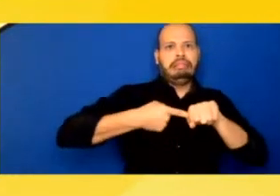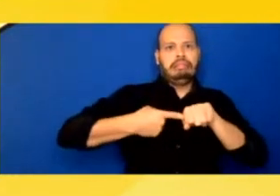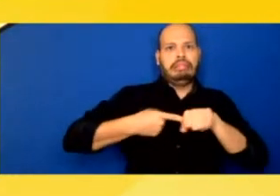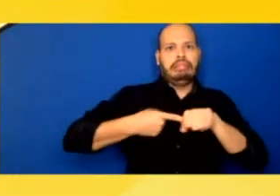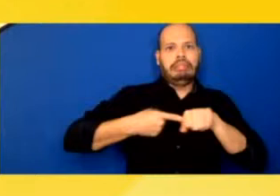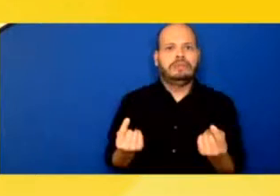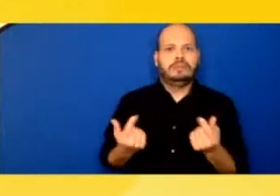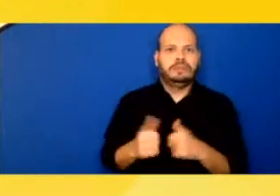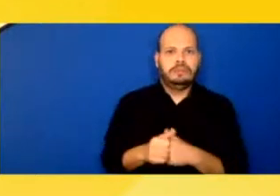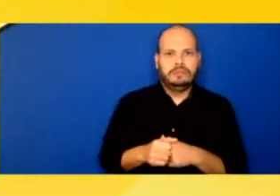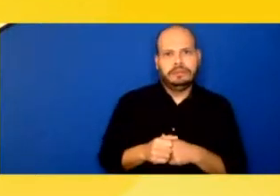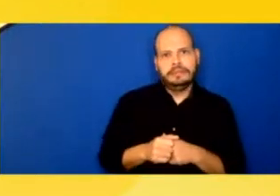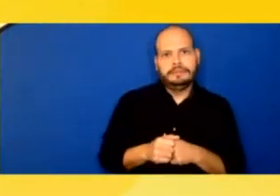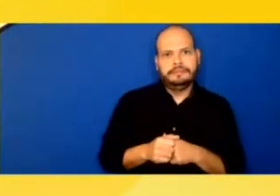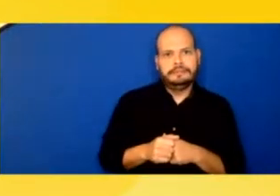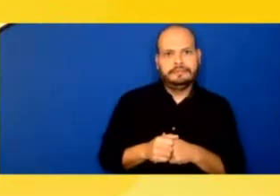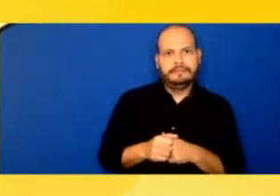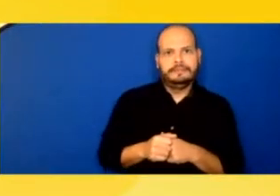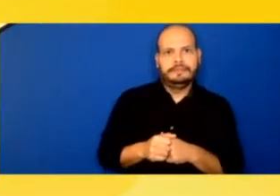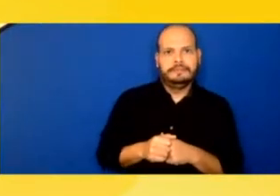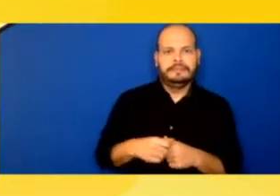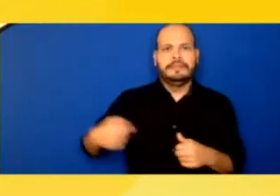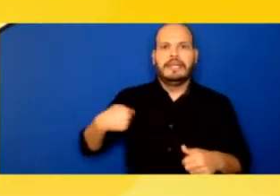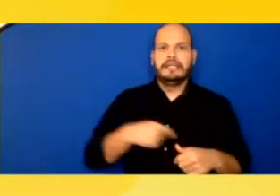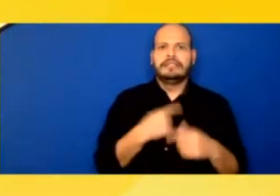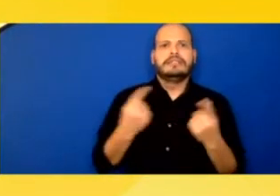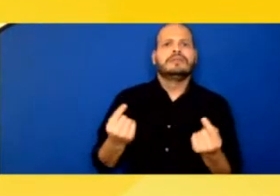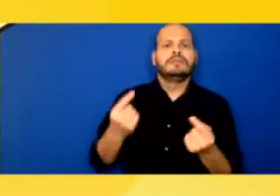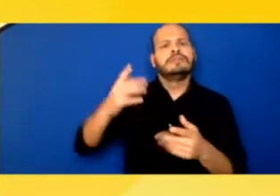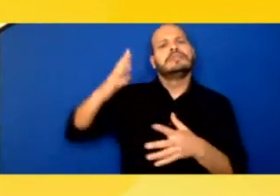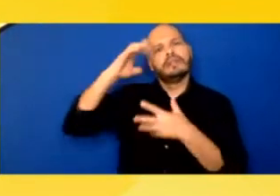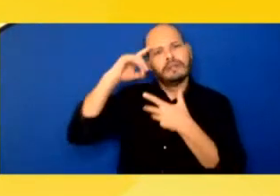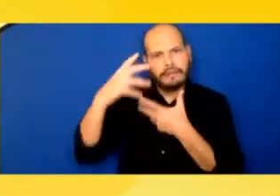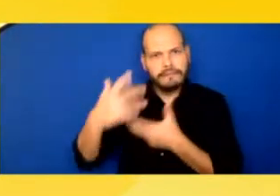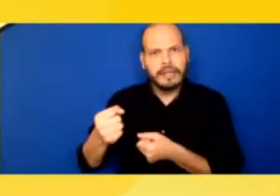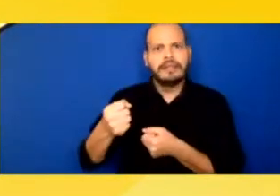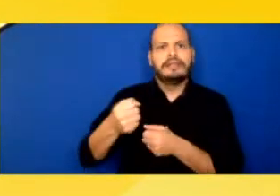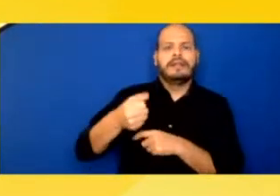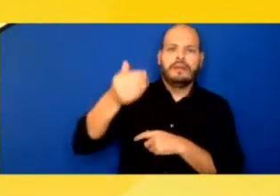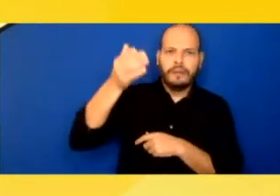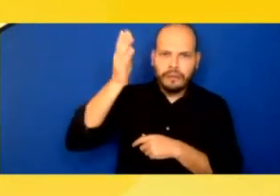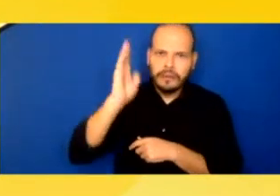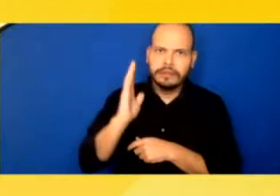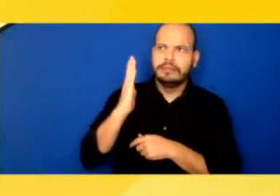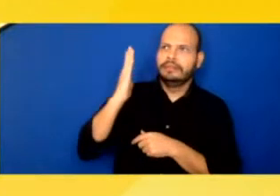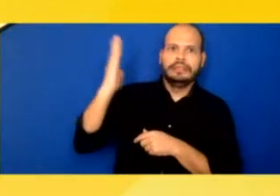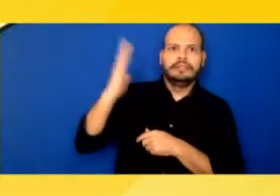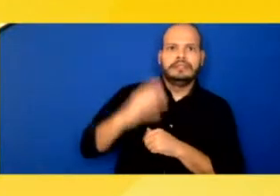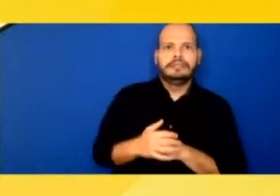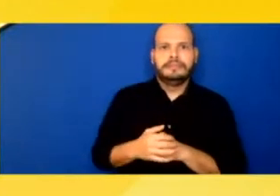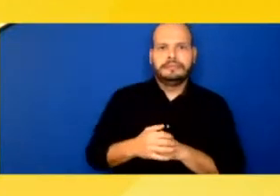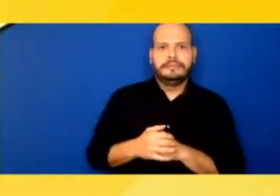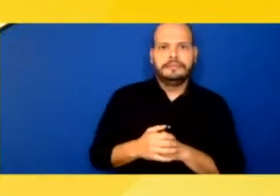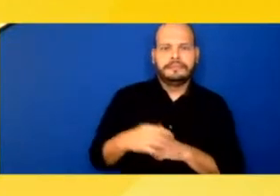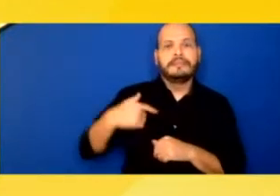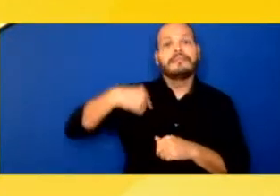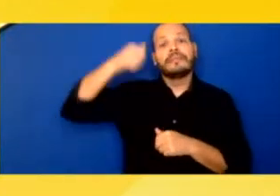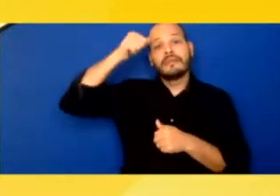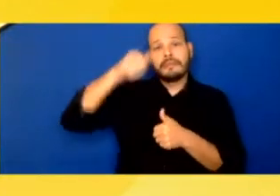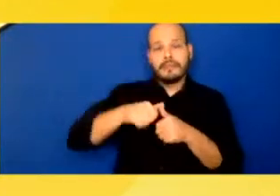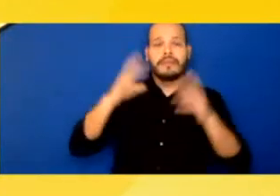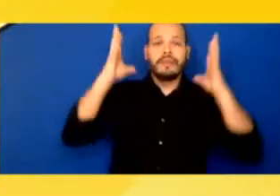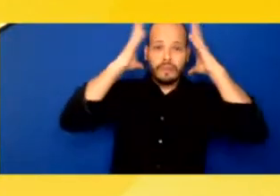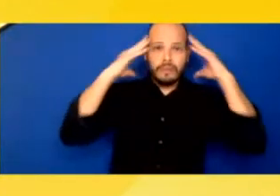for what Moses set out, to not rob or murder, to honor and worship no one but God, to provide mm-hmm. for